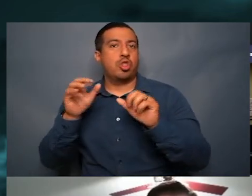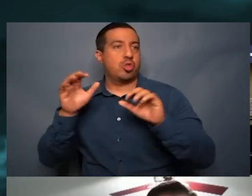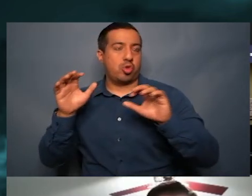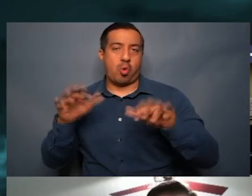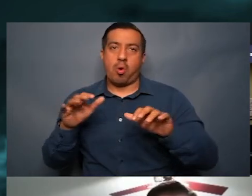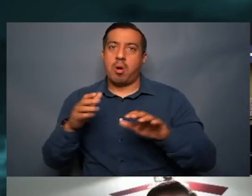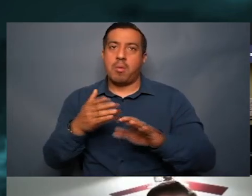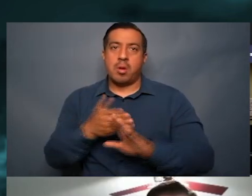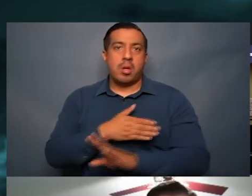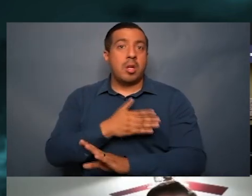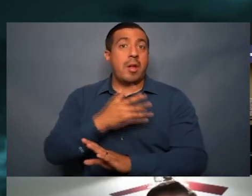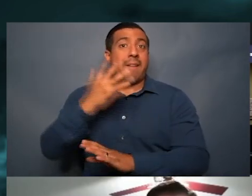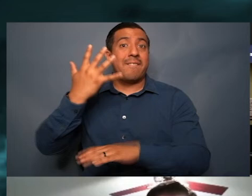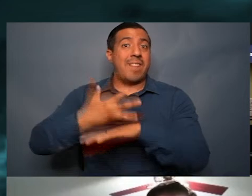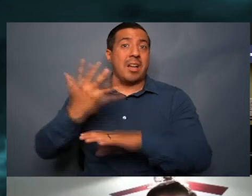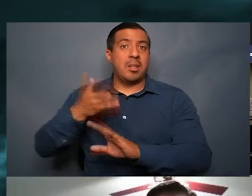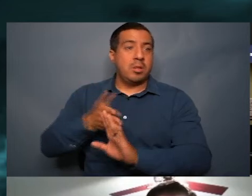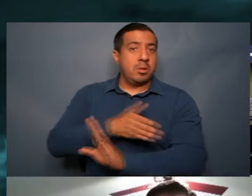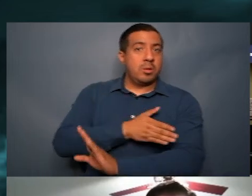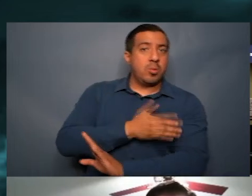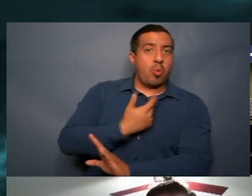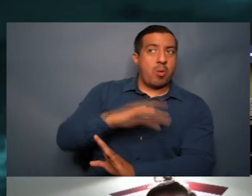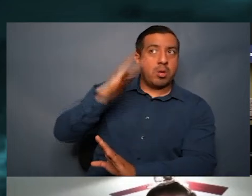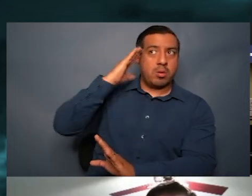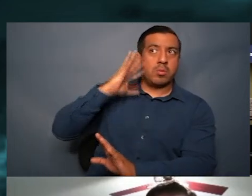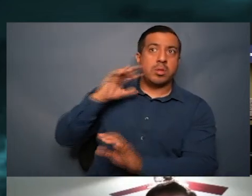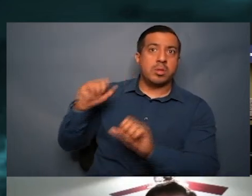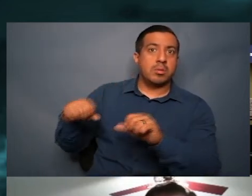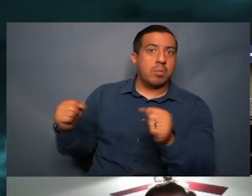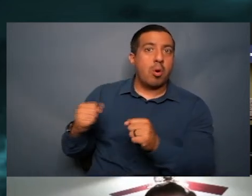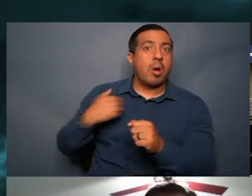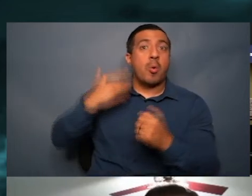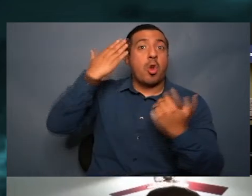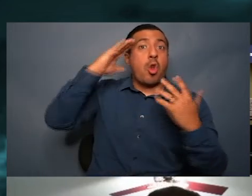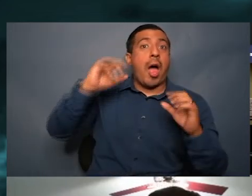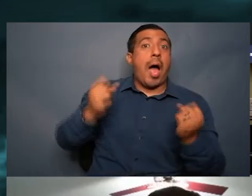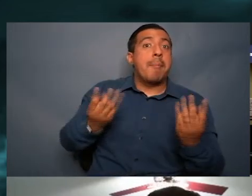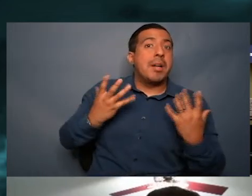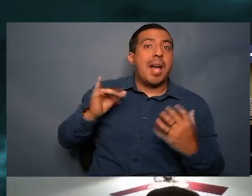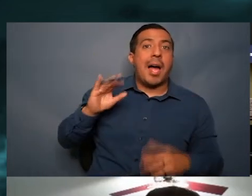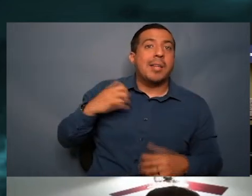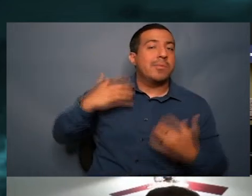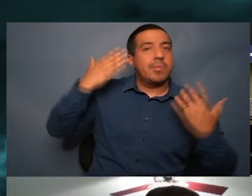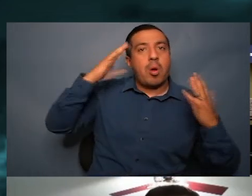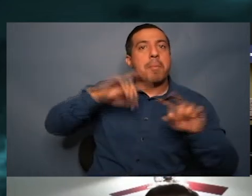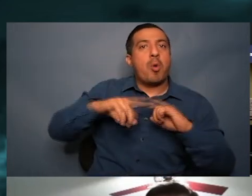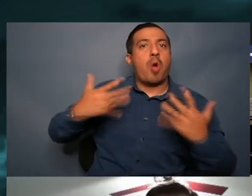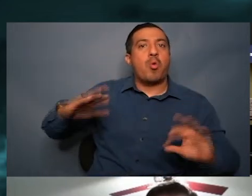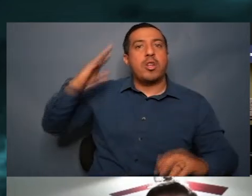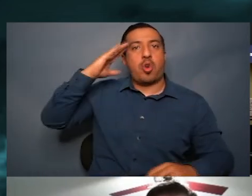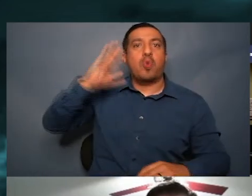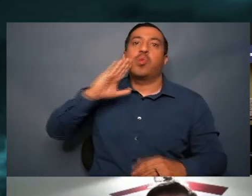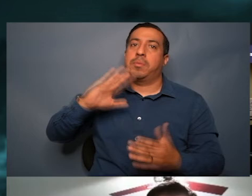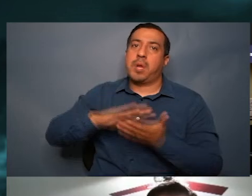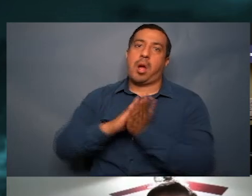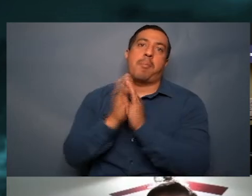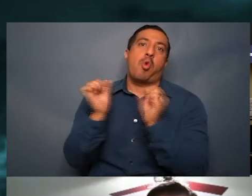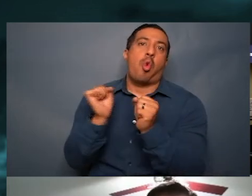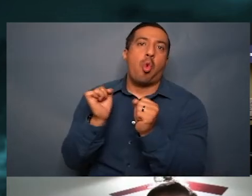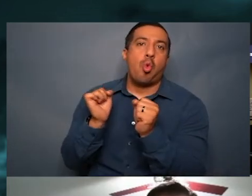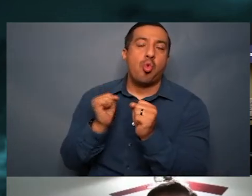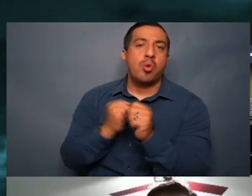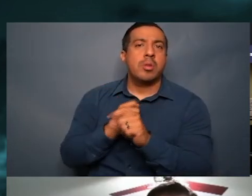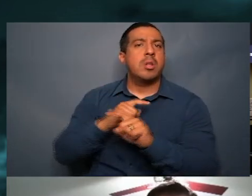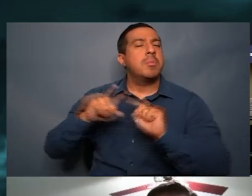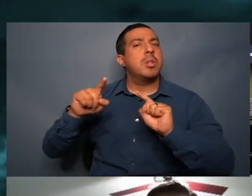out, and we knew, we didn't know how much ice or snow we might get, but we knew it was going to get really cold. And I think one